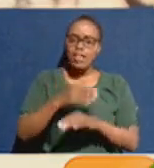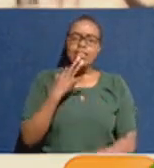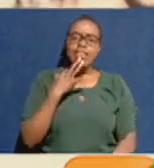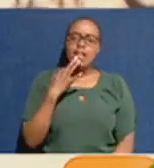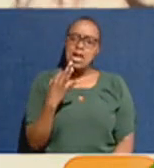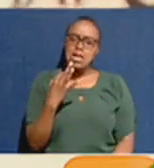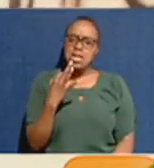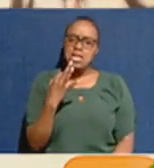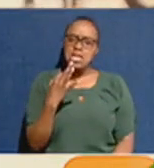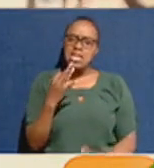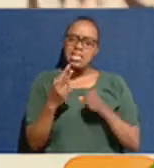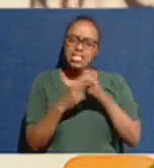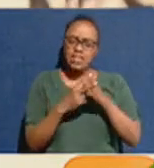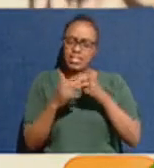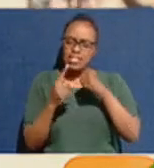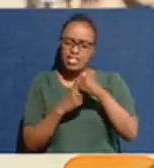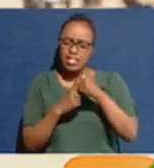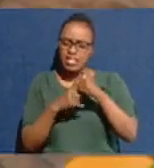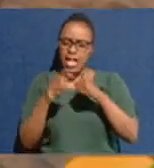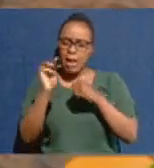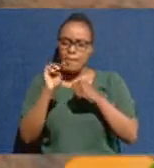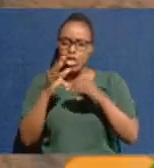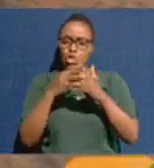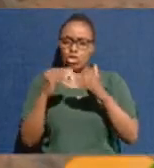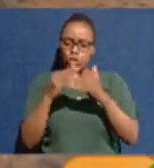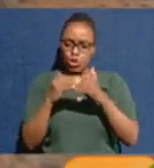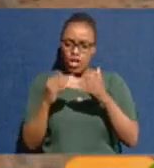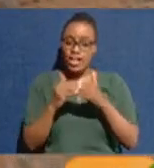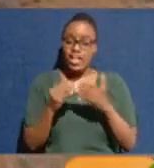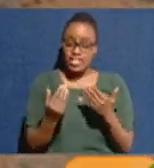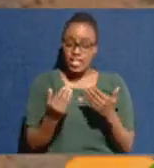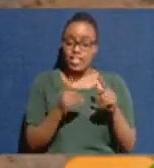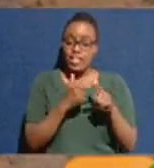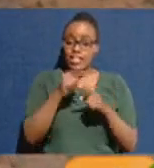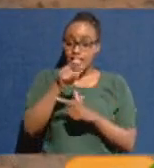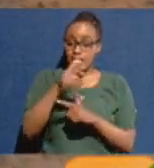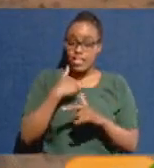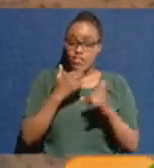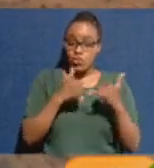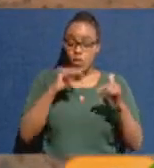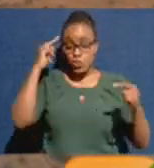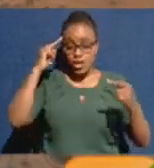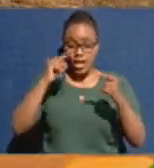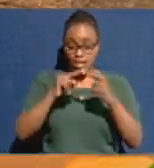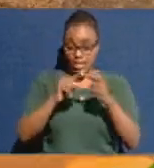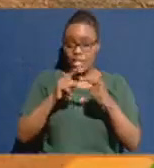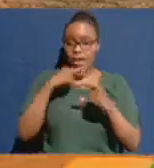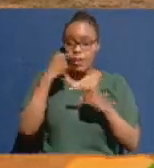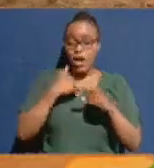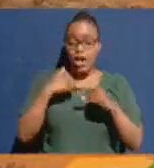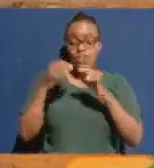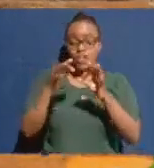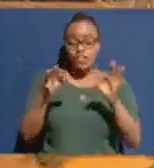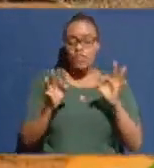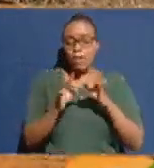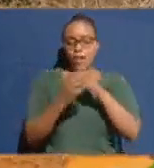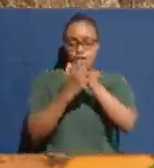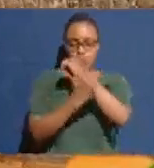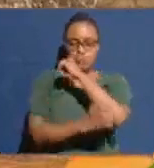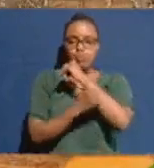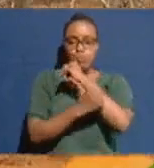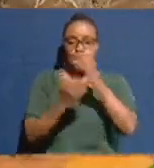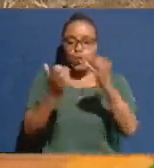about $376 million. So the cash transfers are designed to target those most vulnerable households in need